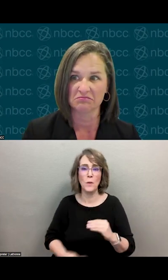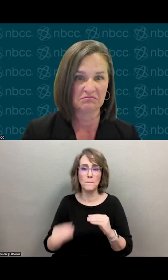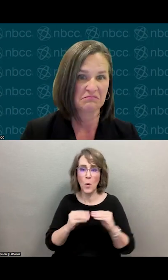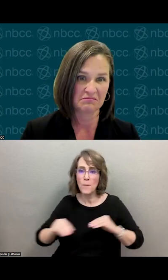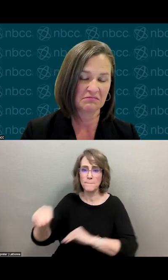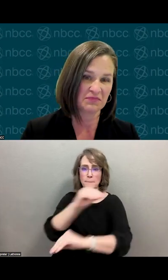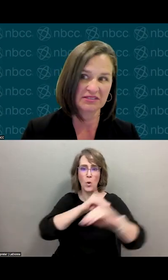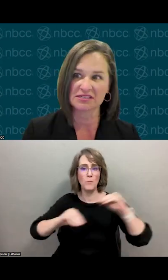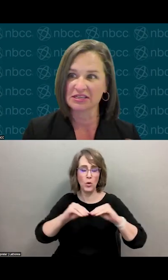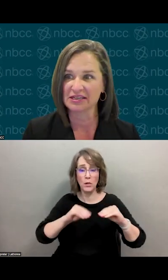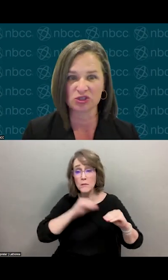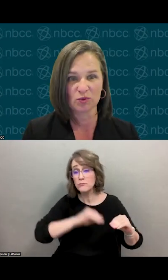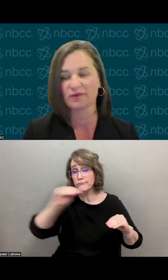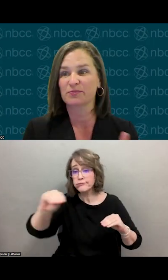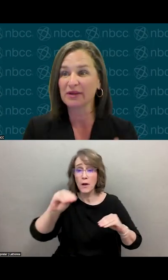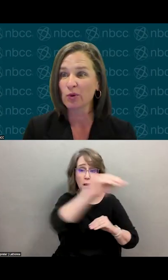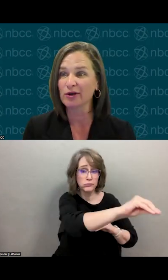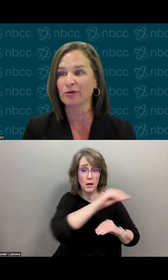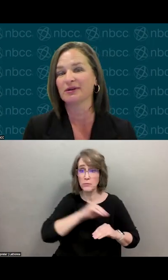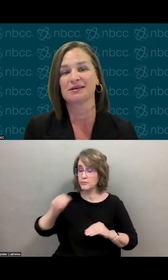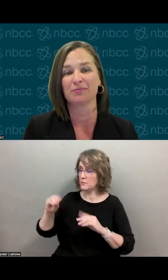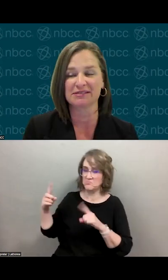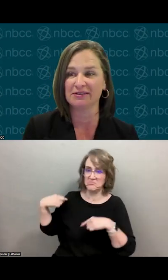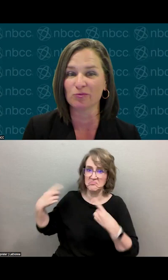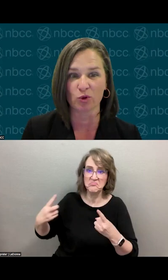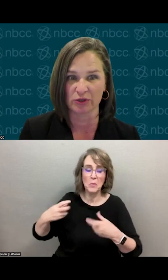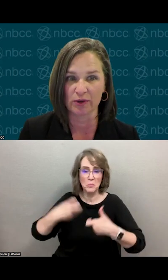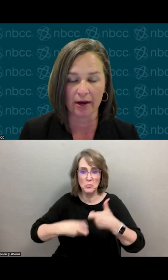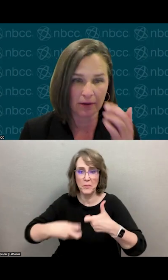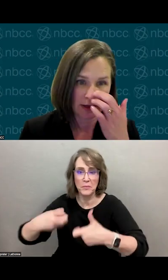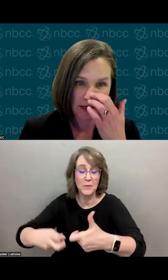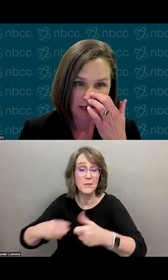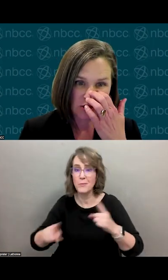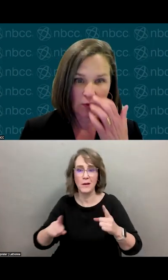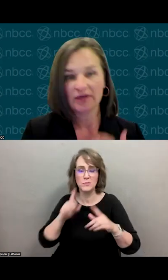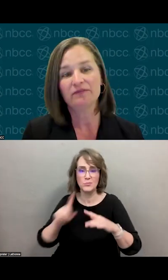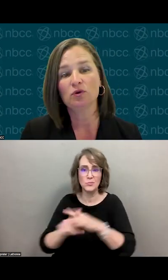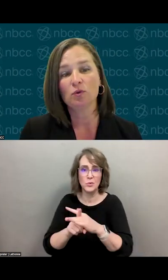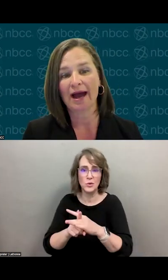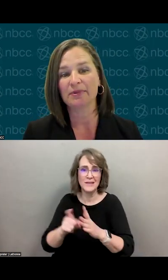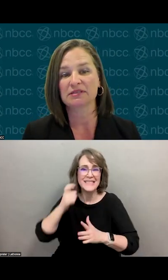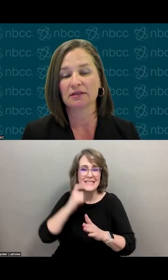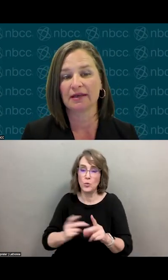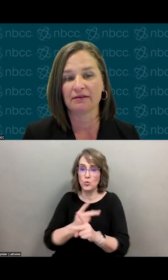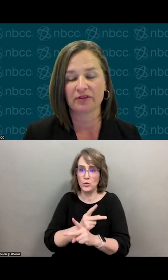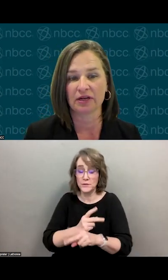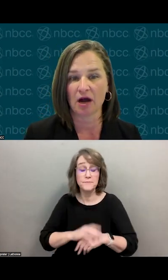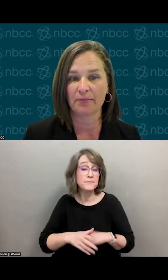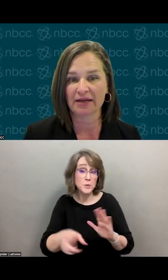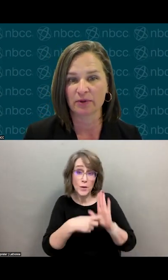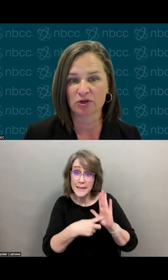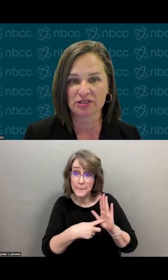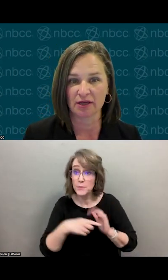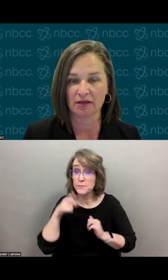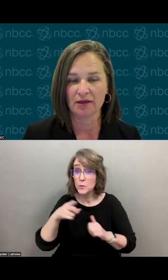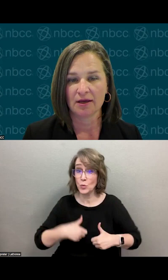is an issue that's been going on, but is even more so now. So if you happen to live in a